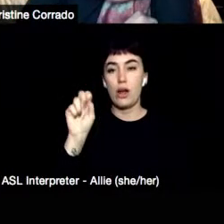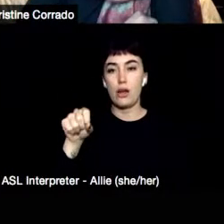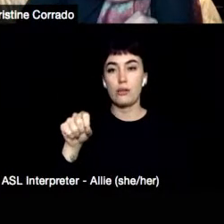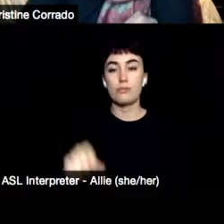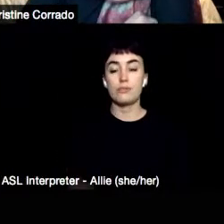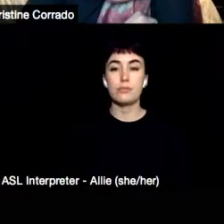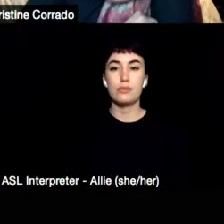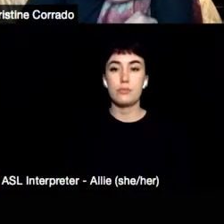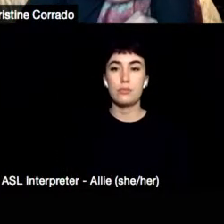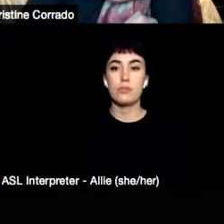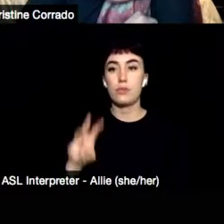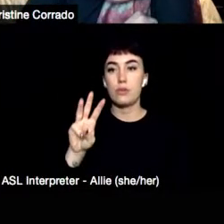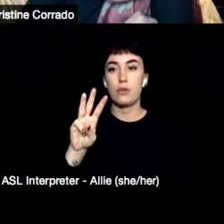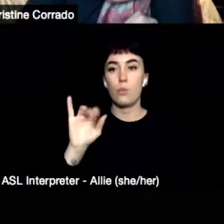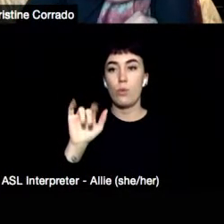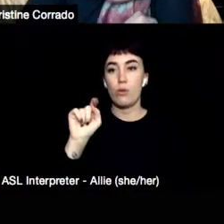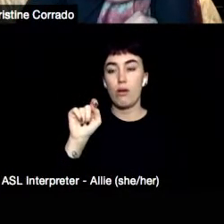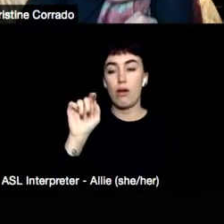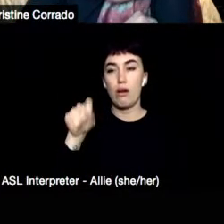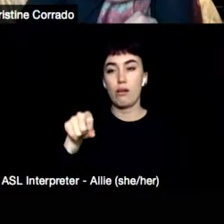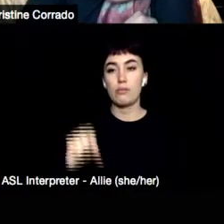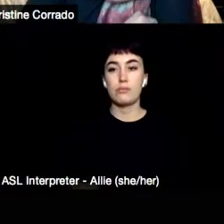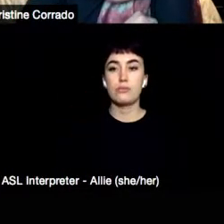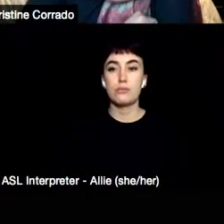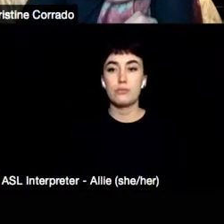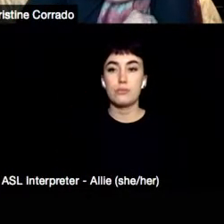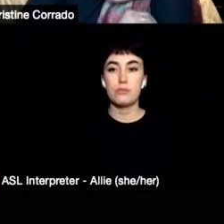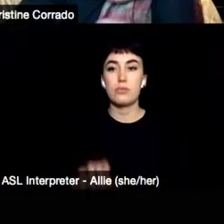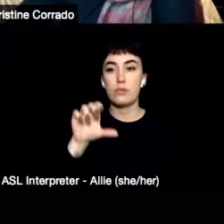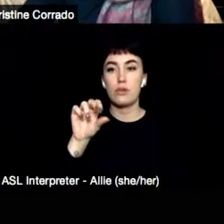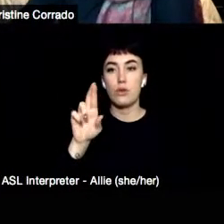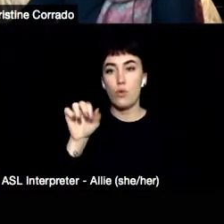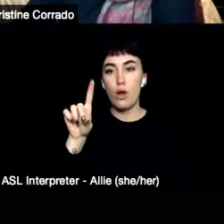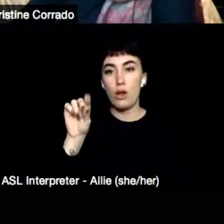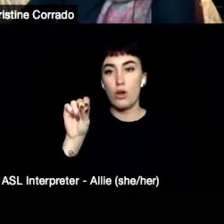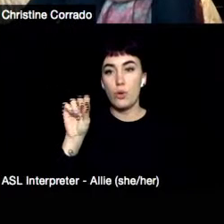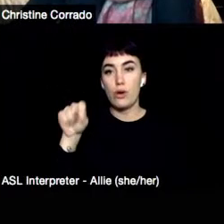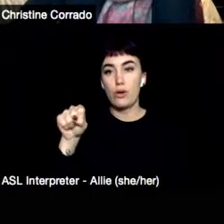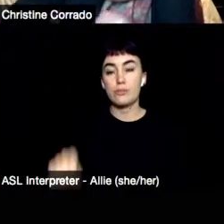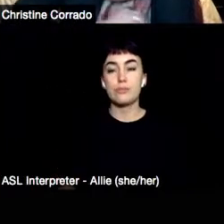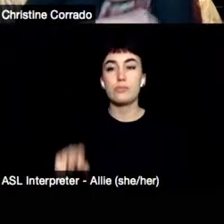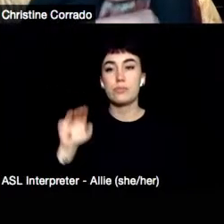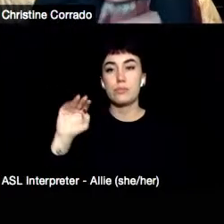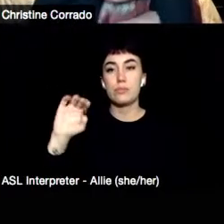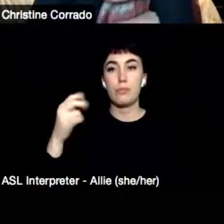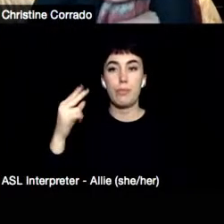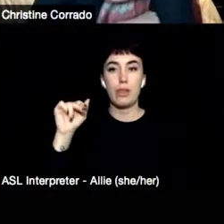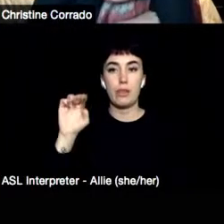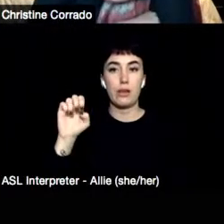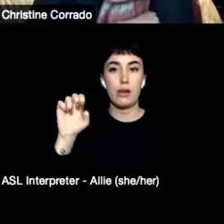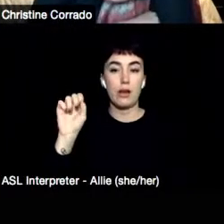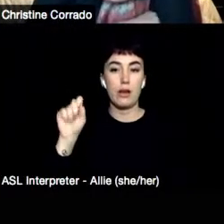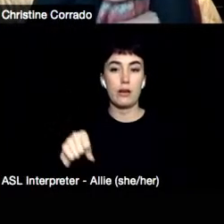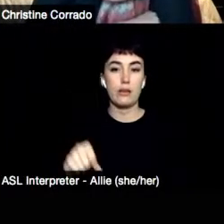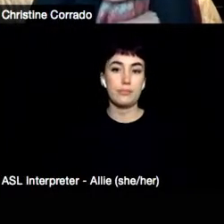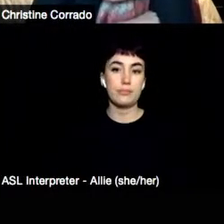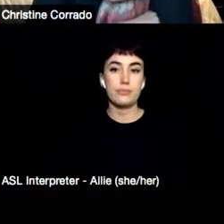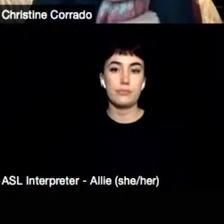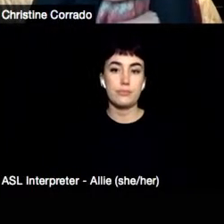Aye. Councilmember Wilt, Aye. Councilmember Corrado, Aye. Supervisor Mealy.